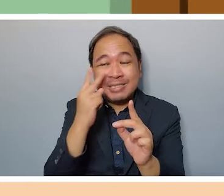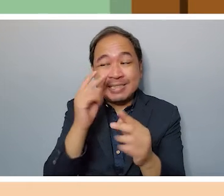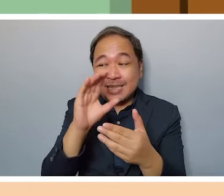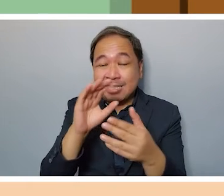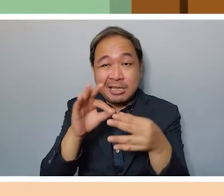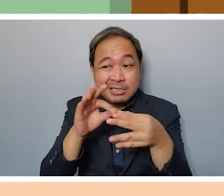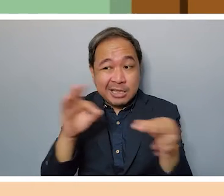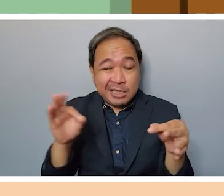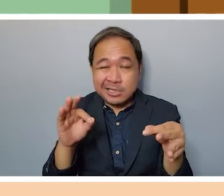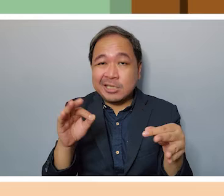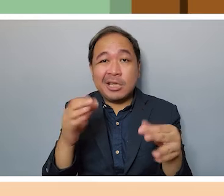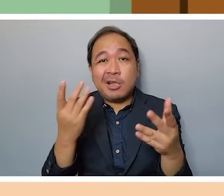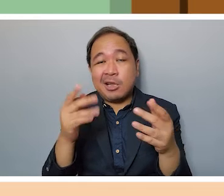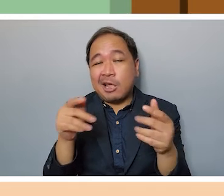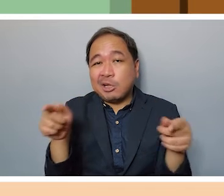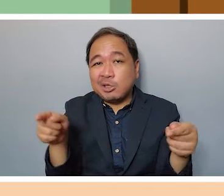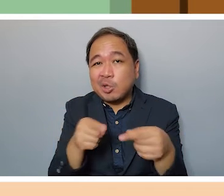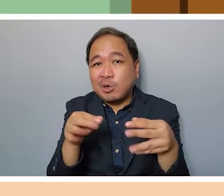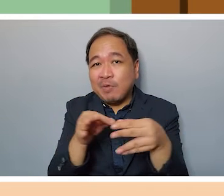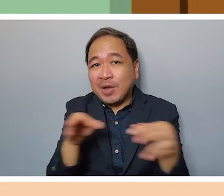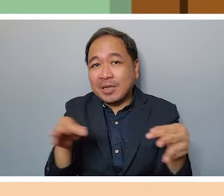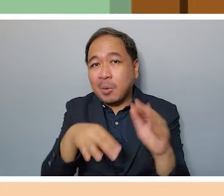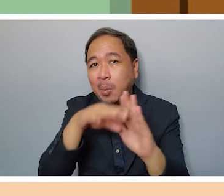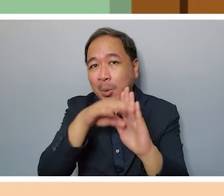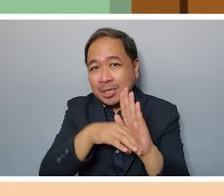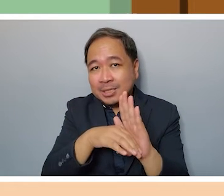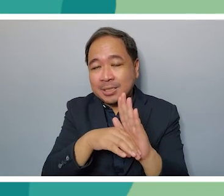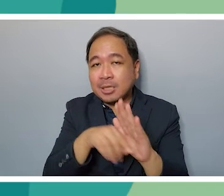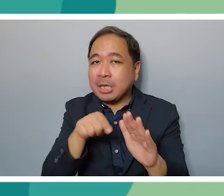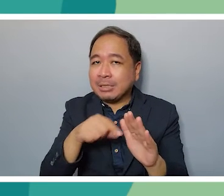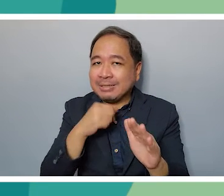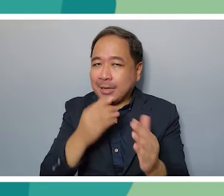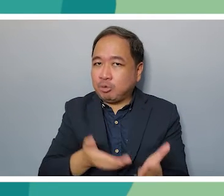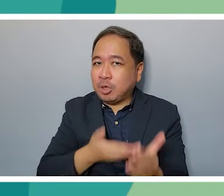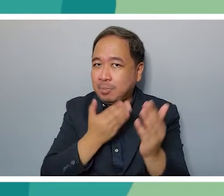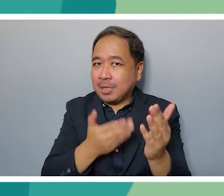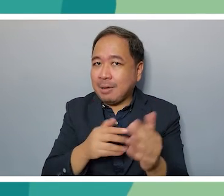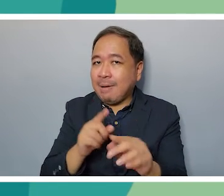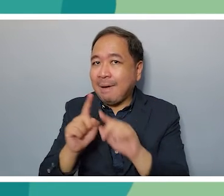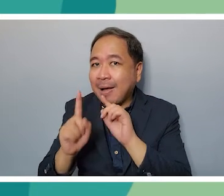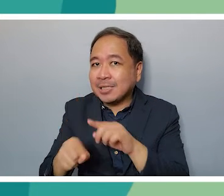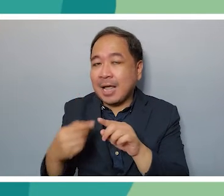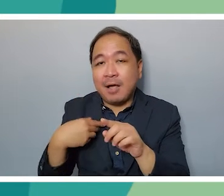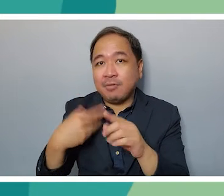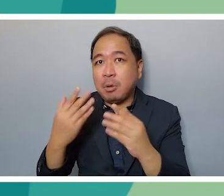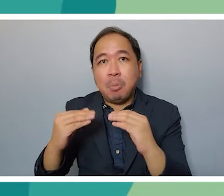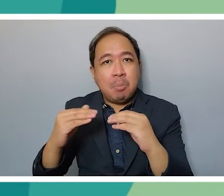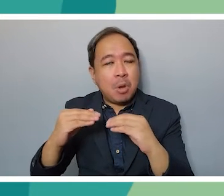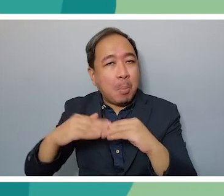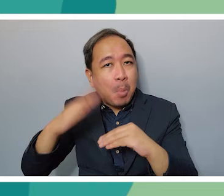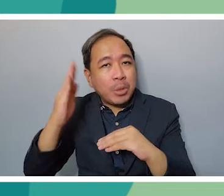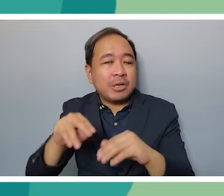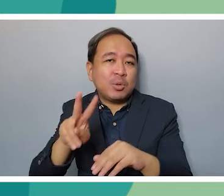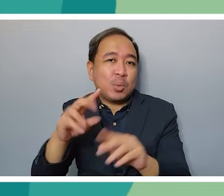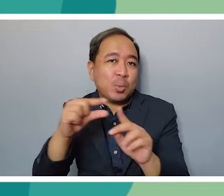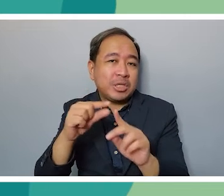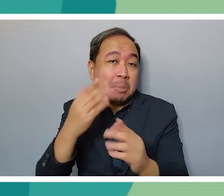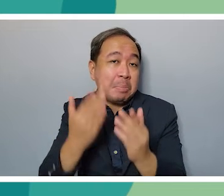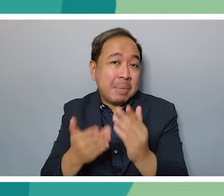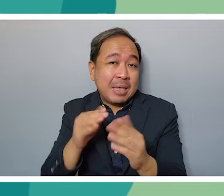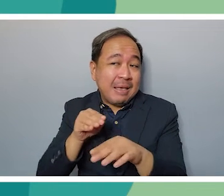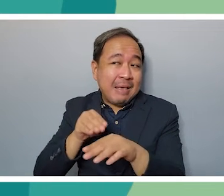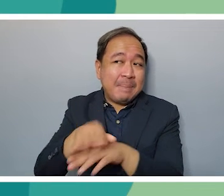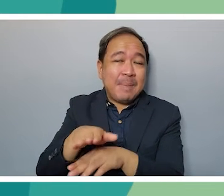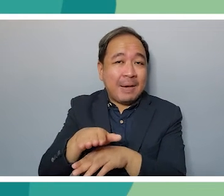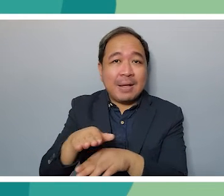incomplete sentence, statement, phrase, or list. It is not recommended that the answers have more than 2 words because it